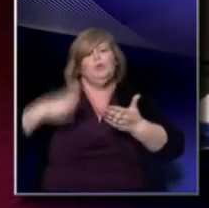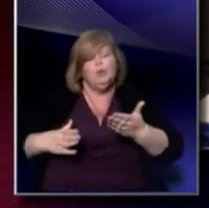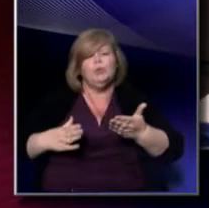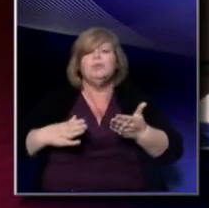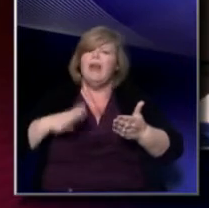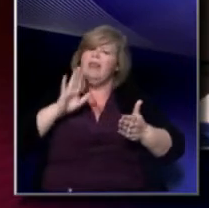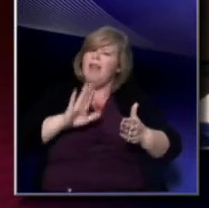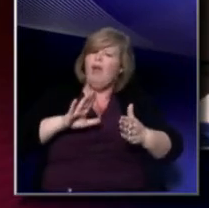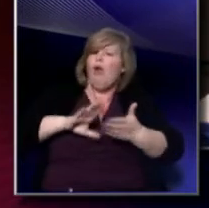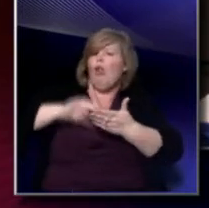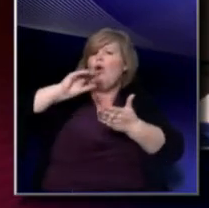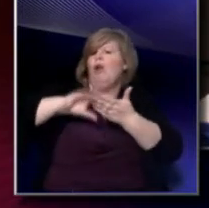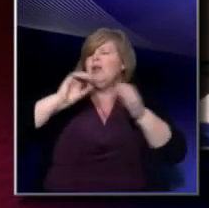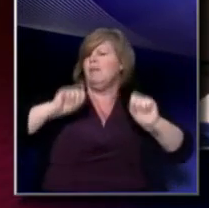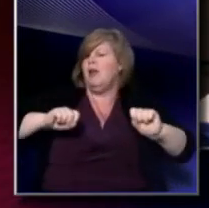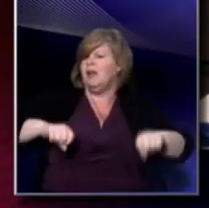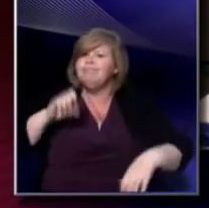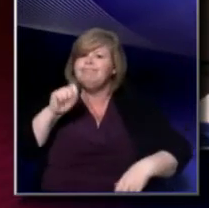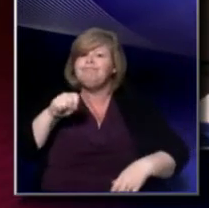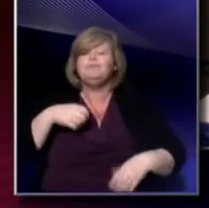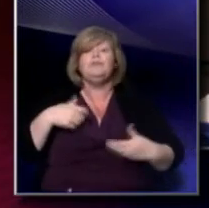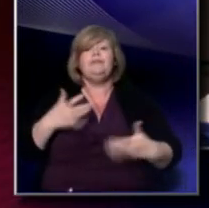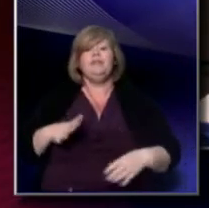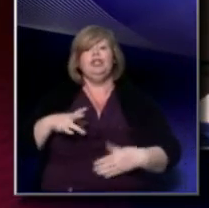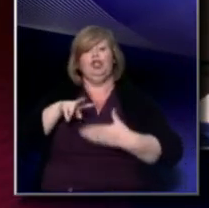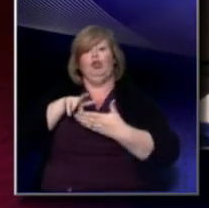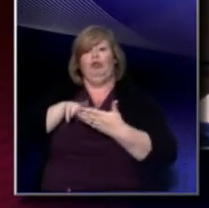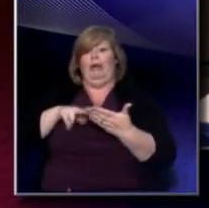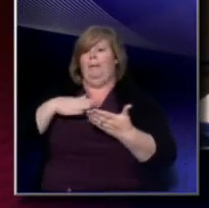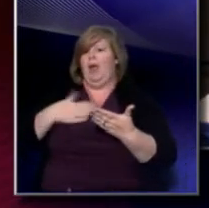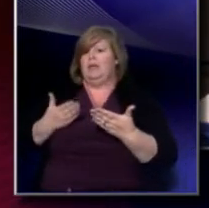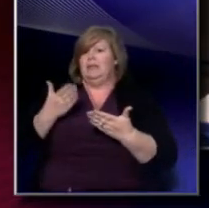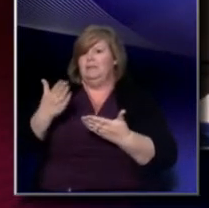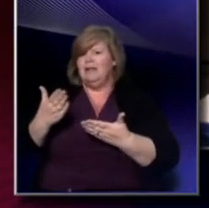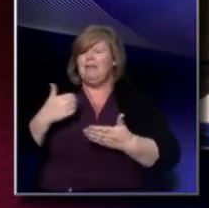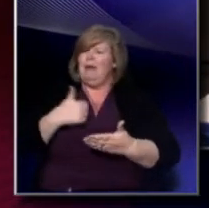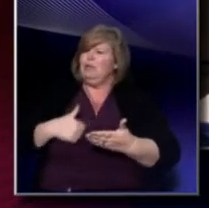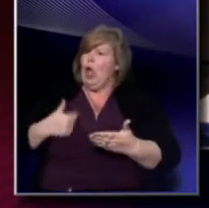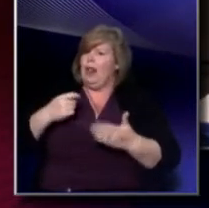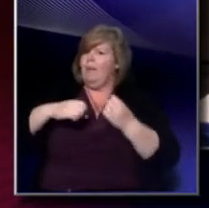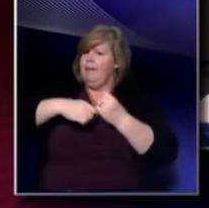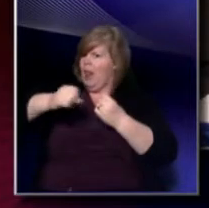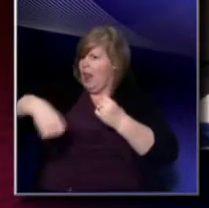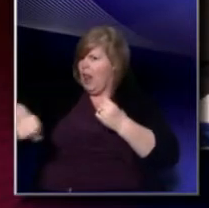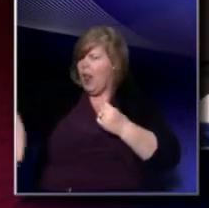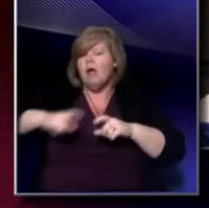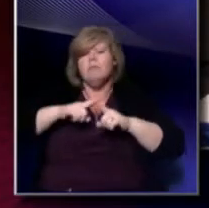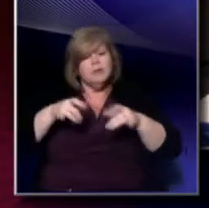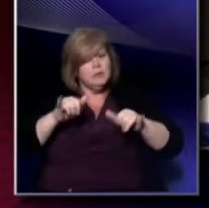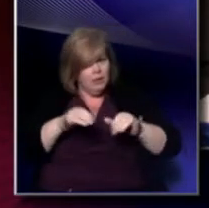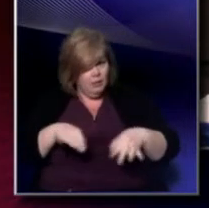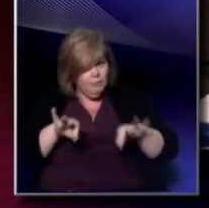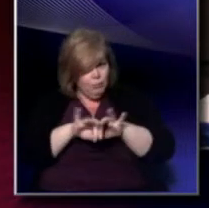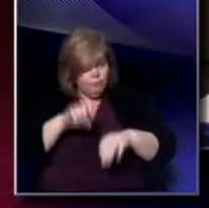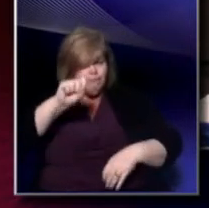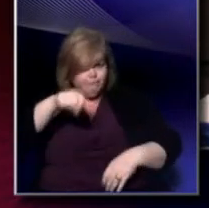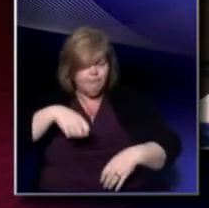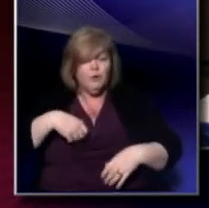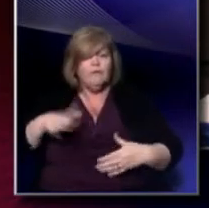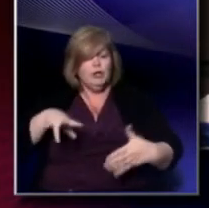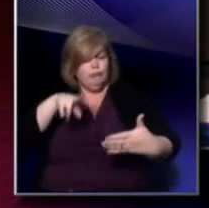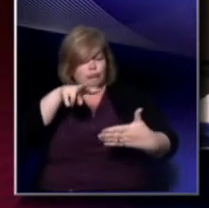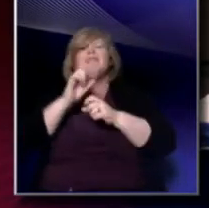you had the opportunity to read from our submission that I apologize was lengthy but important. You had an opportunity to see some of